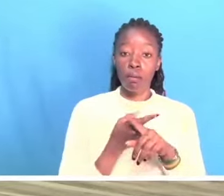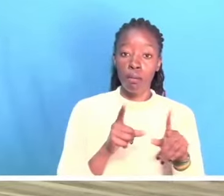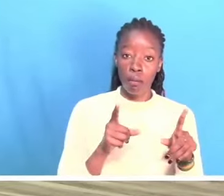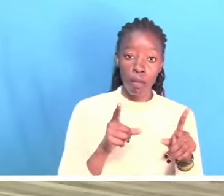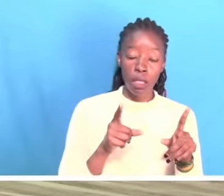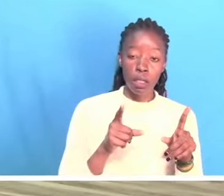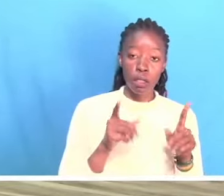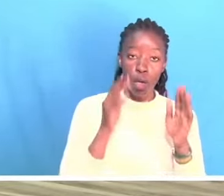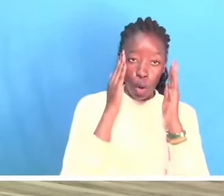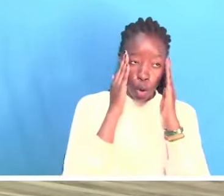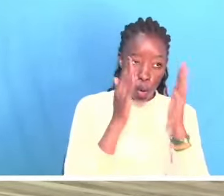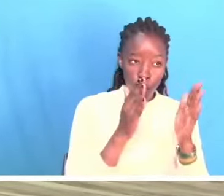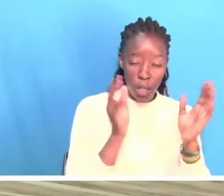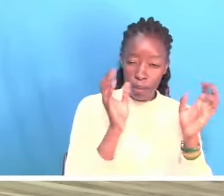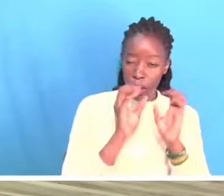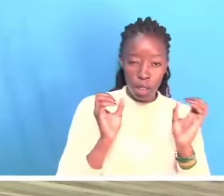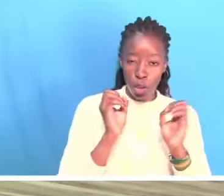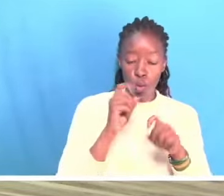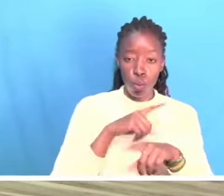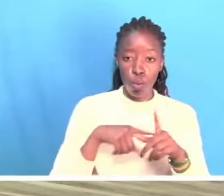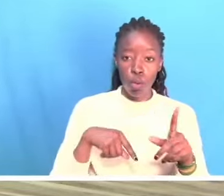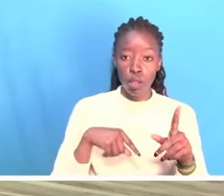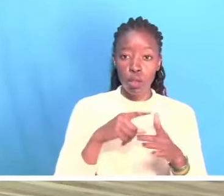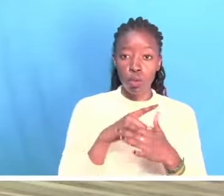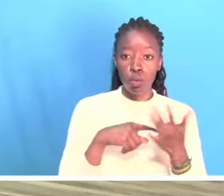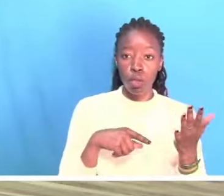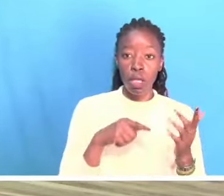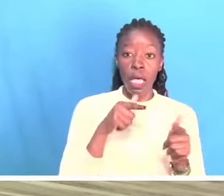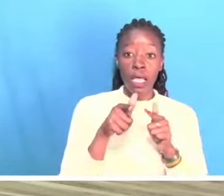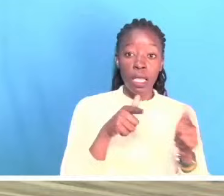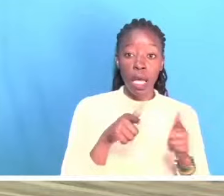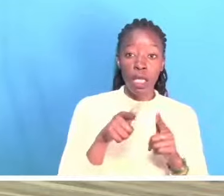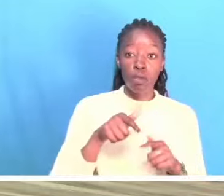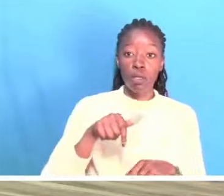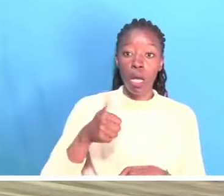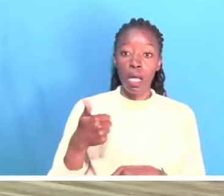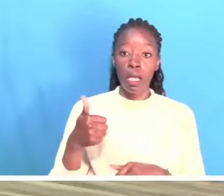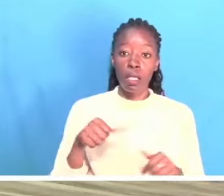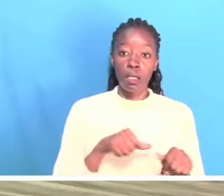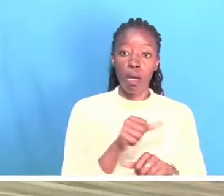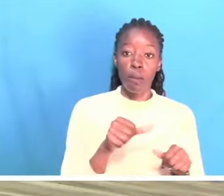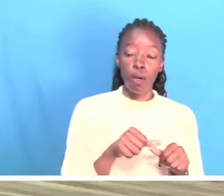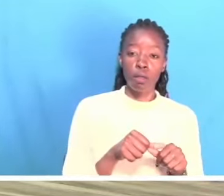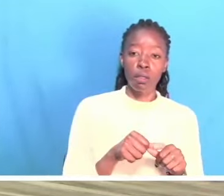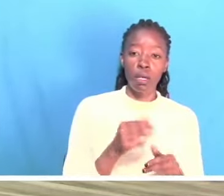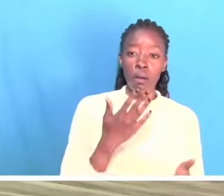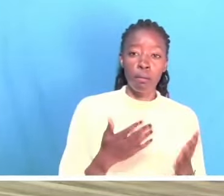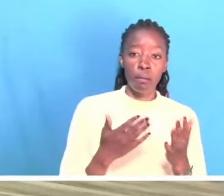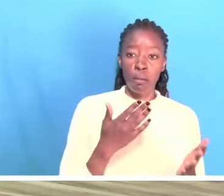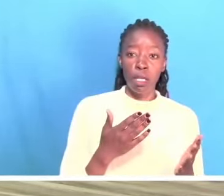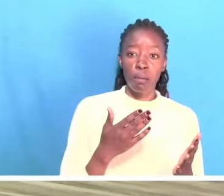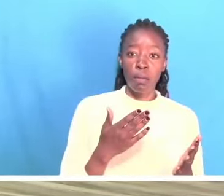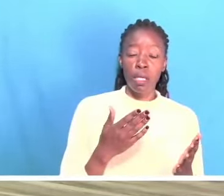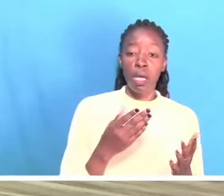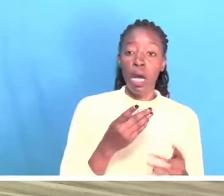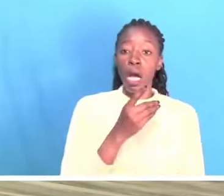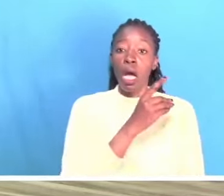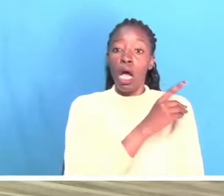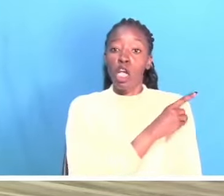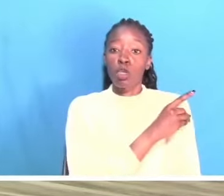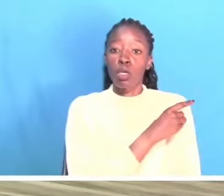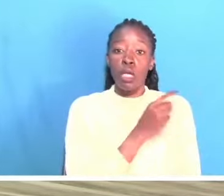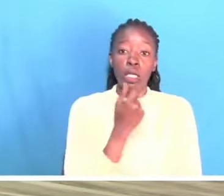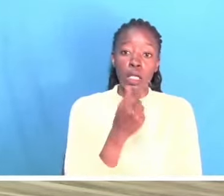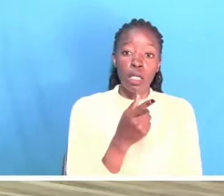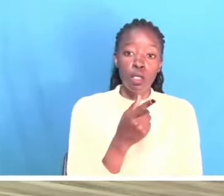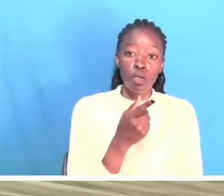themselves observe what they accuse others of. You know, like for example, a doctor telling you not to smoke because smoking is dangerous